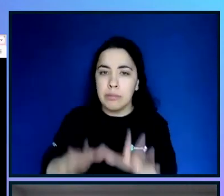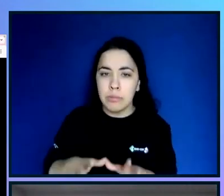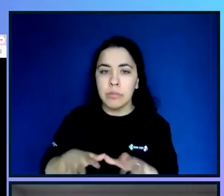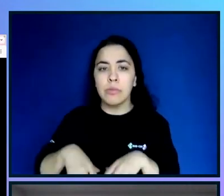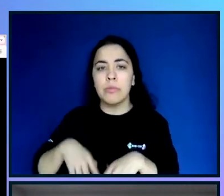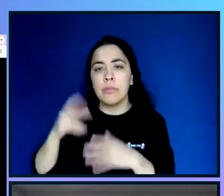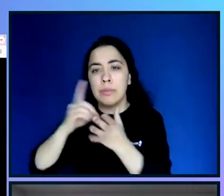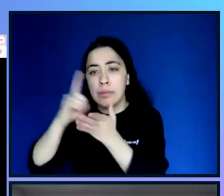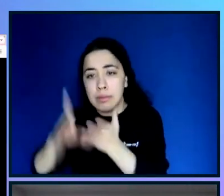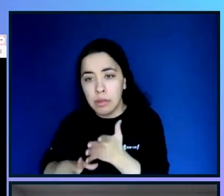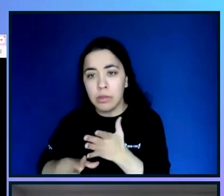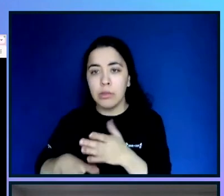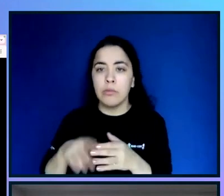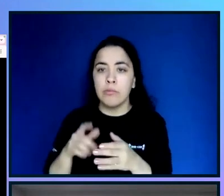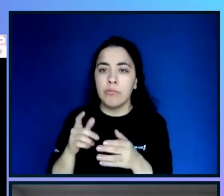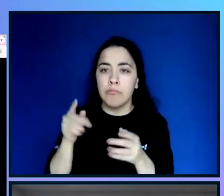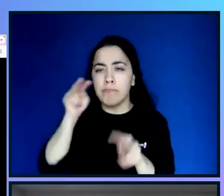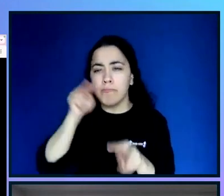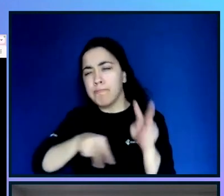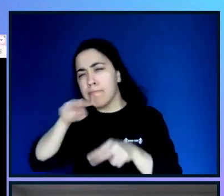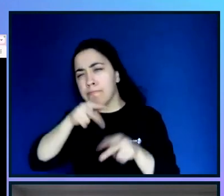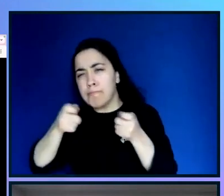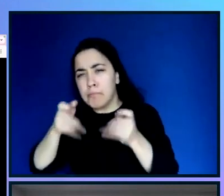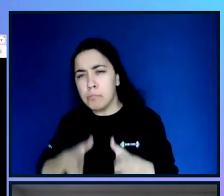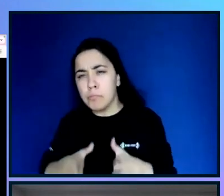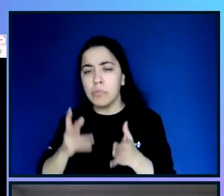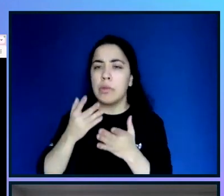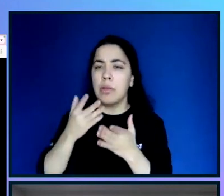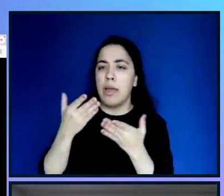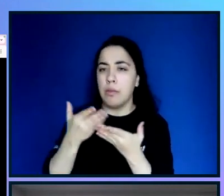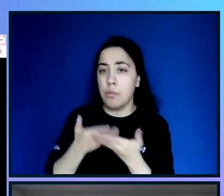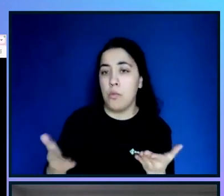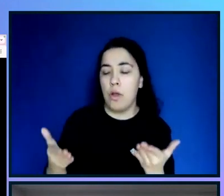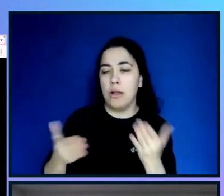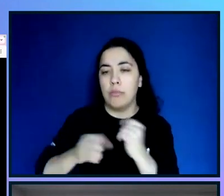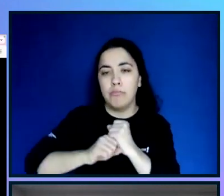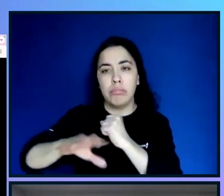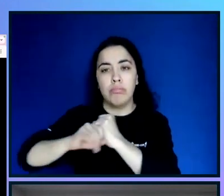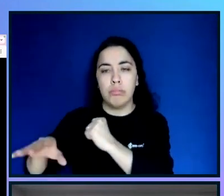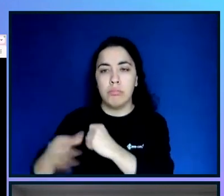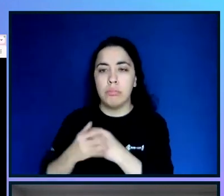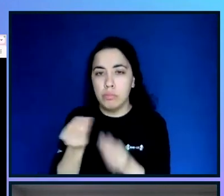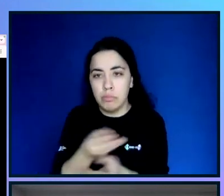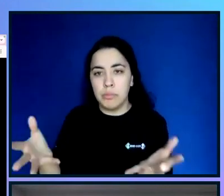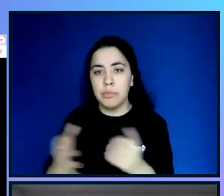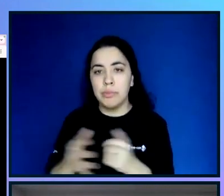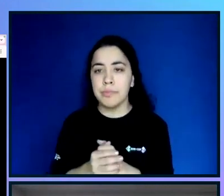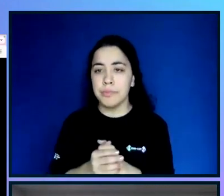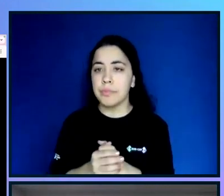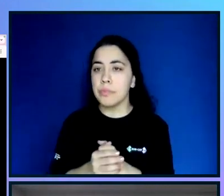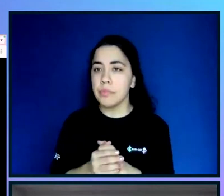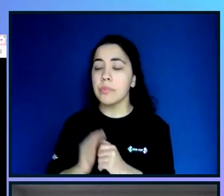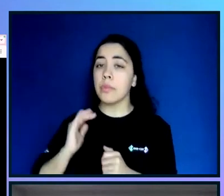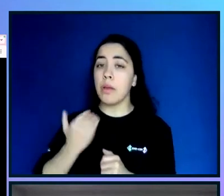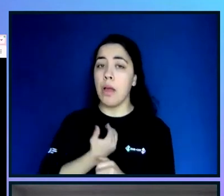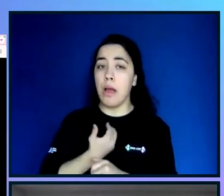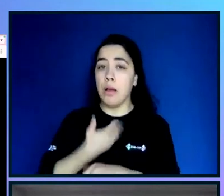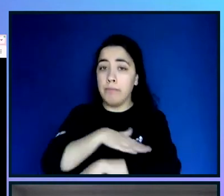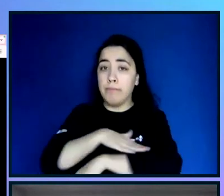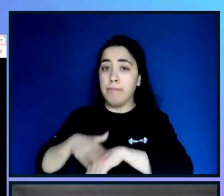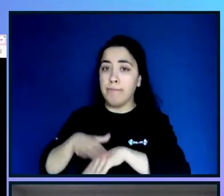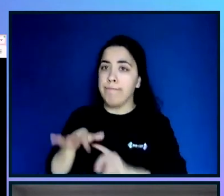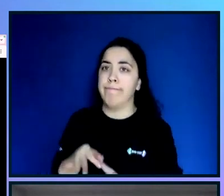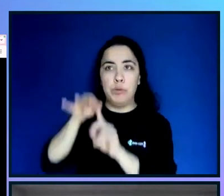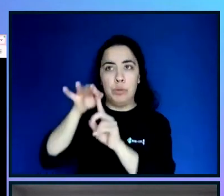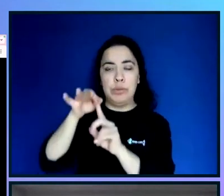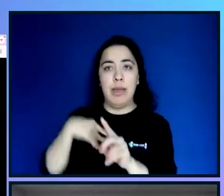managers. We have the opportunity to work with every feature team at GitHub based on our unique position as a platform team. There are